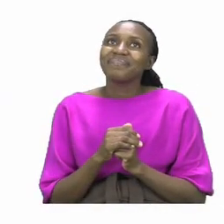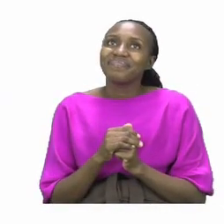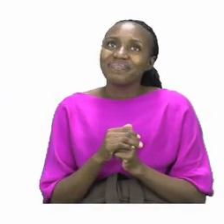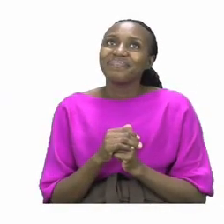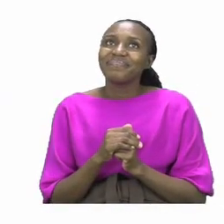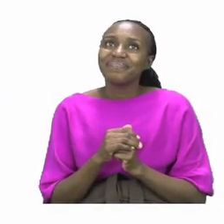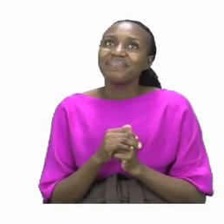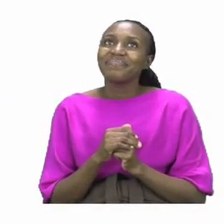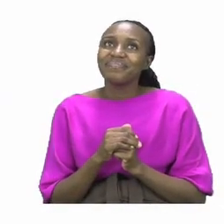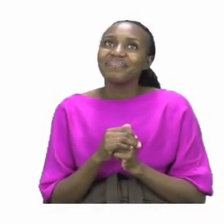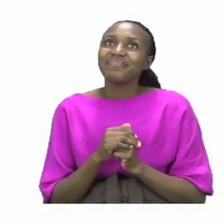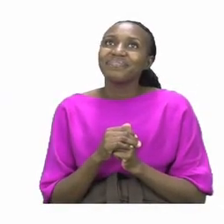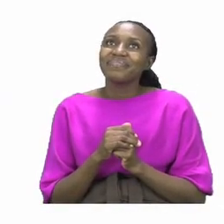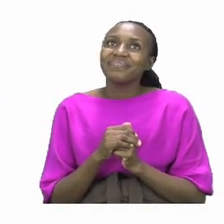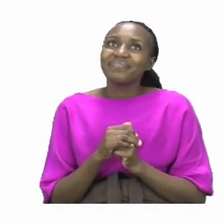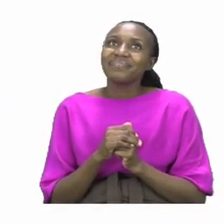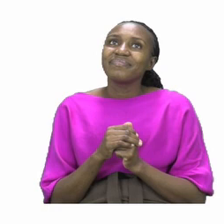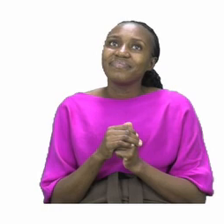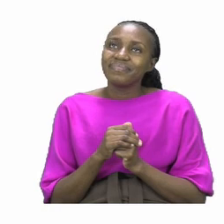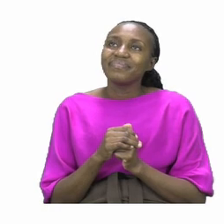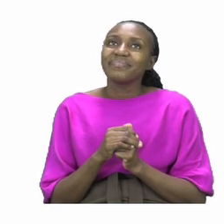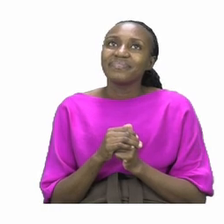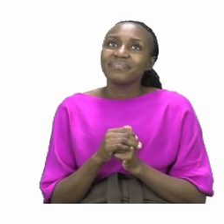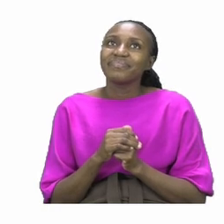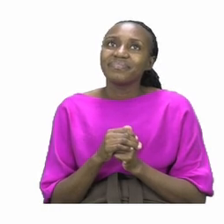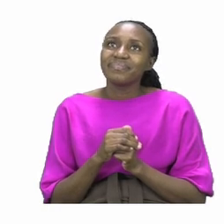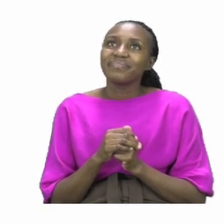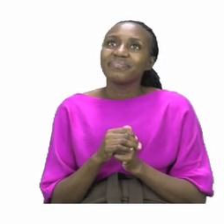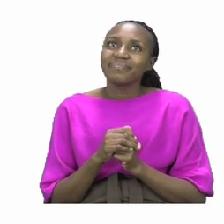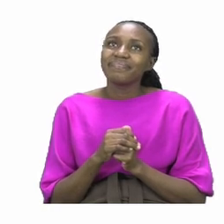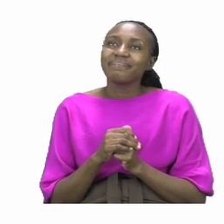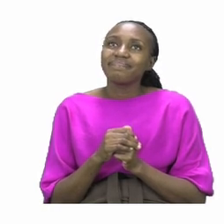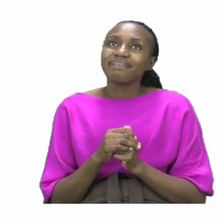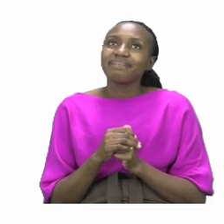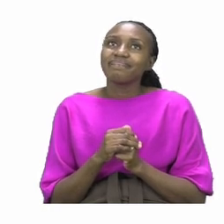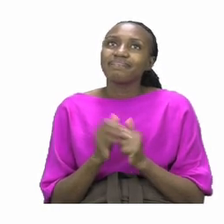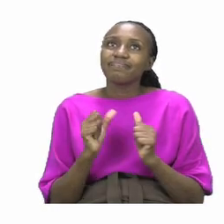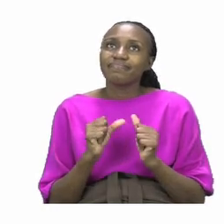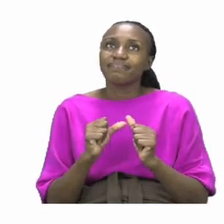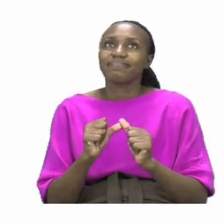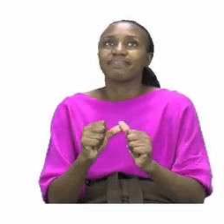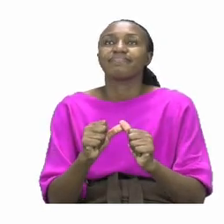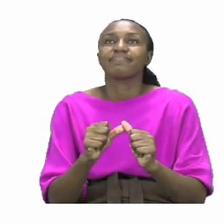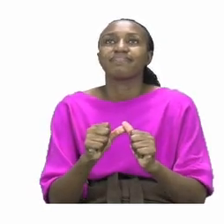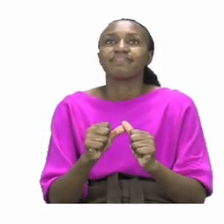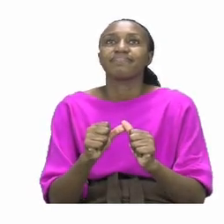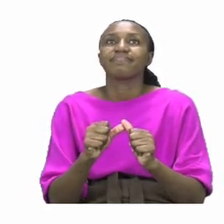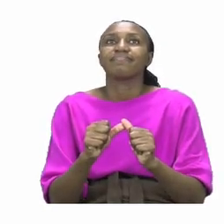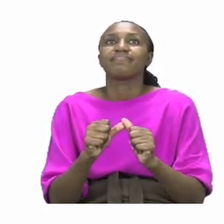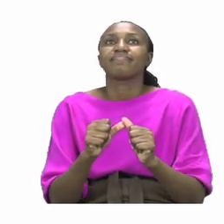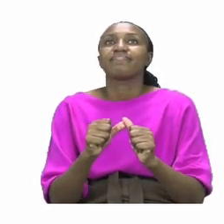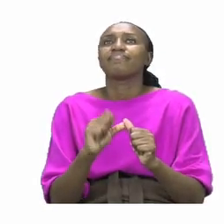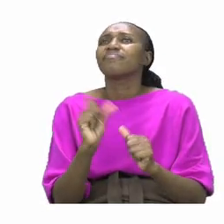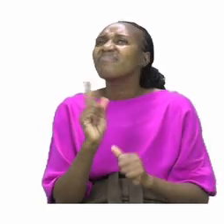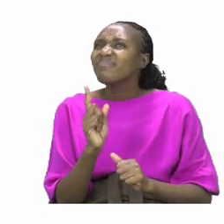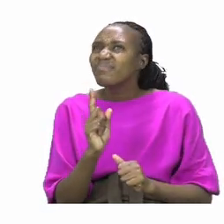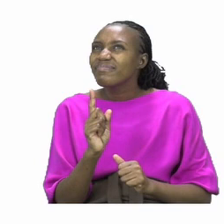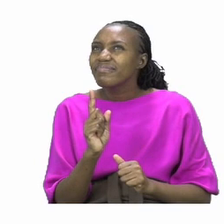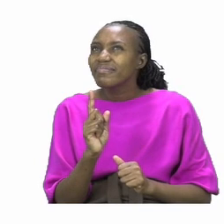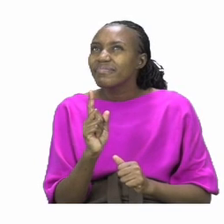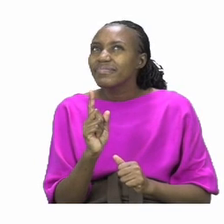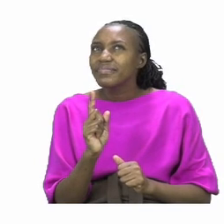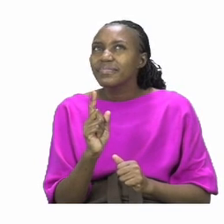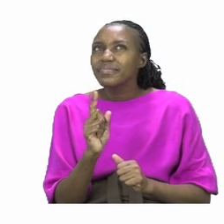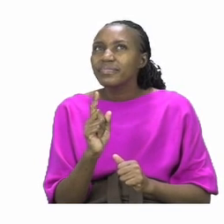13, yes. On page 13, we are going to be continuing, but this time we are going to move on